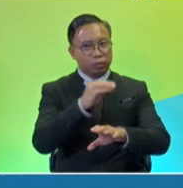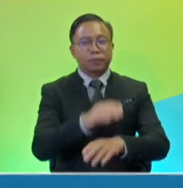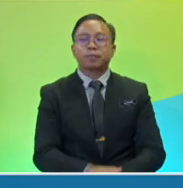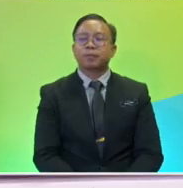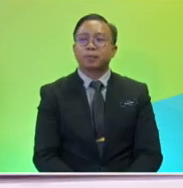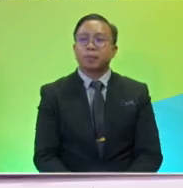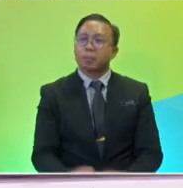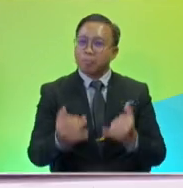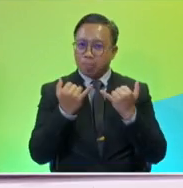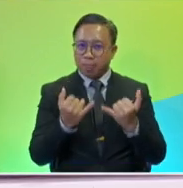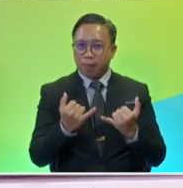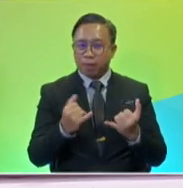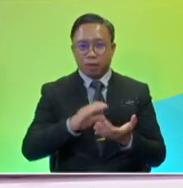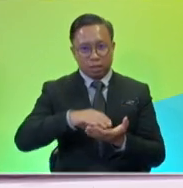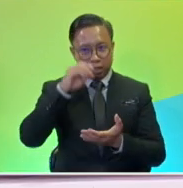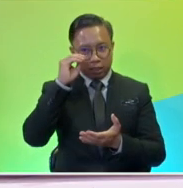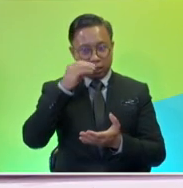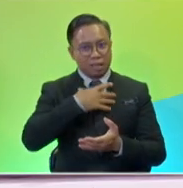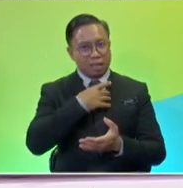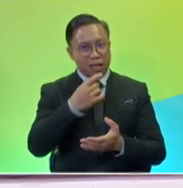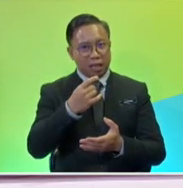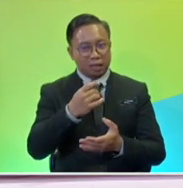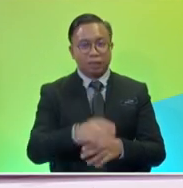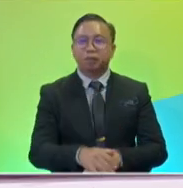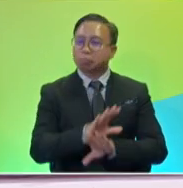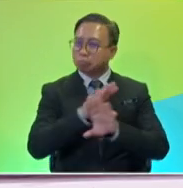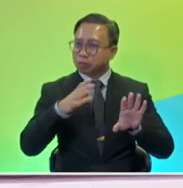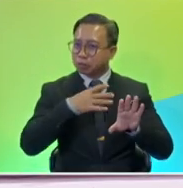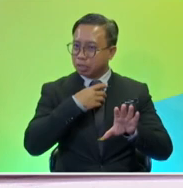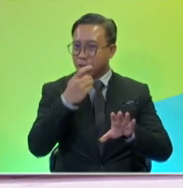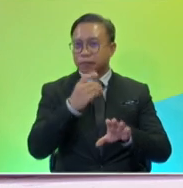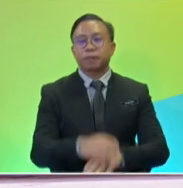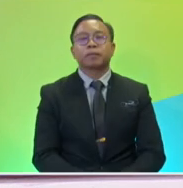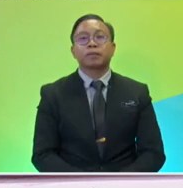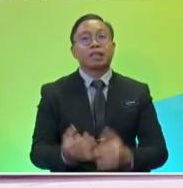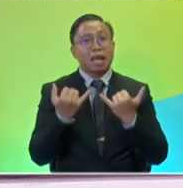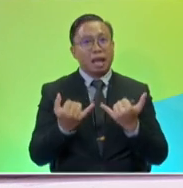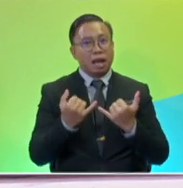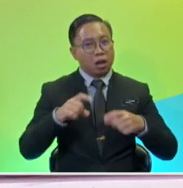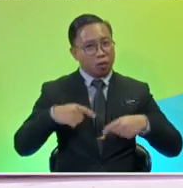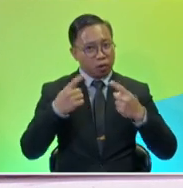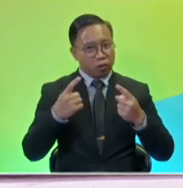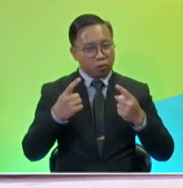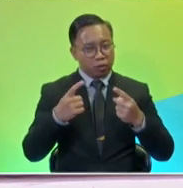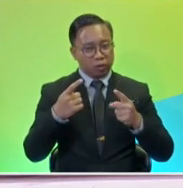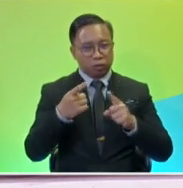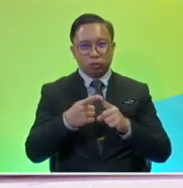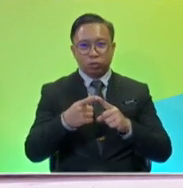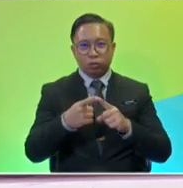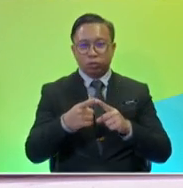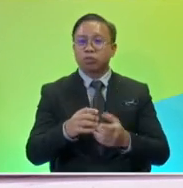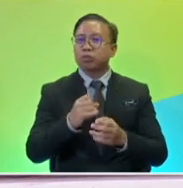now, because since we have learned about likes and dislikes in this previous segment, so now we're going to see how are we going to join